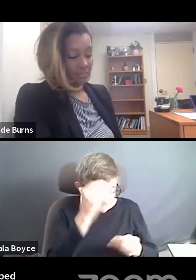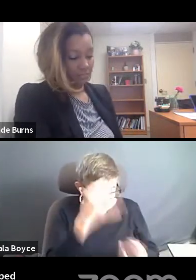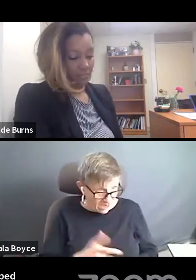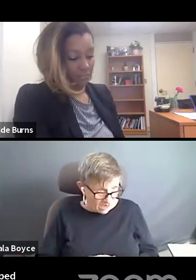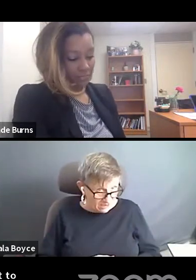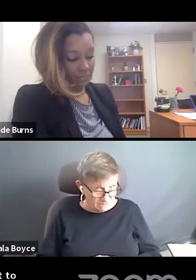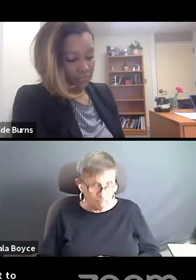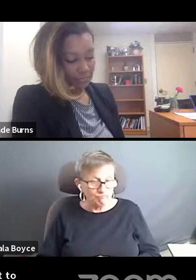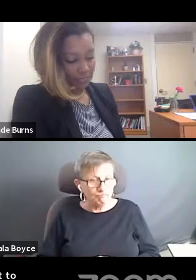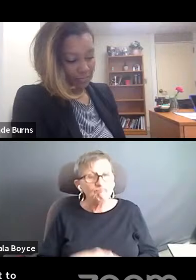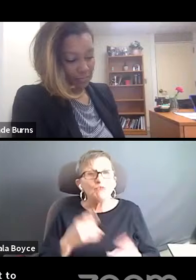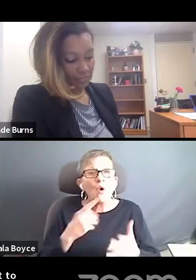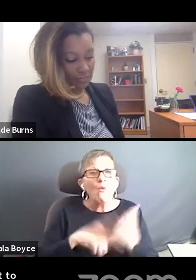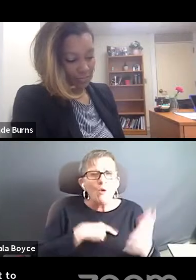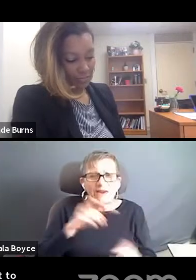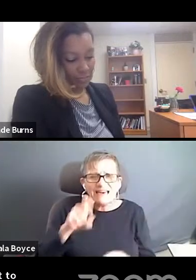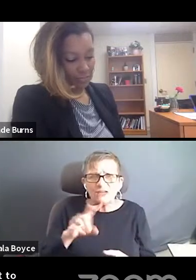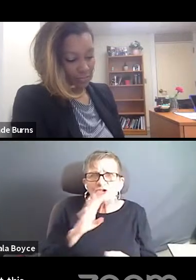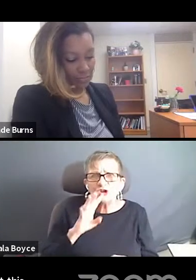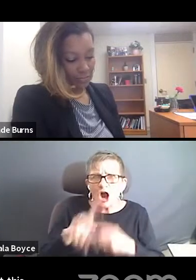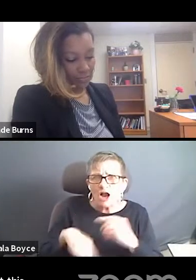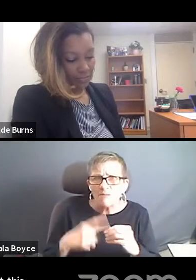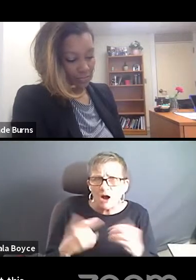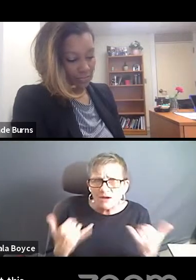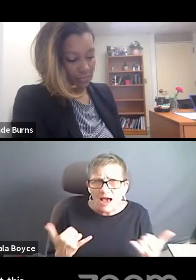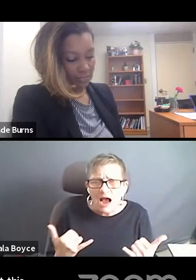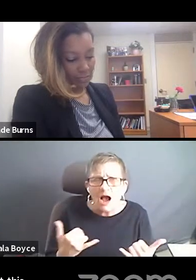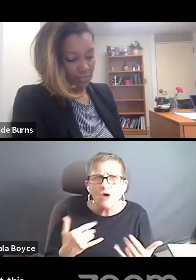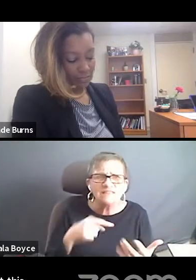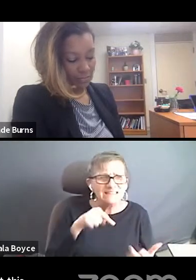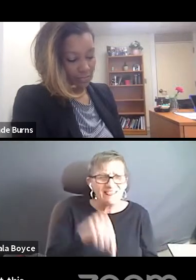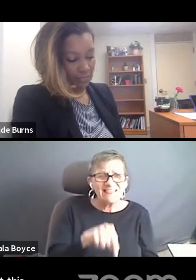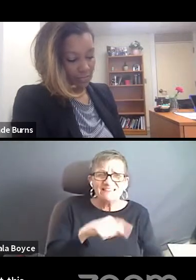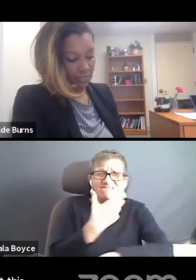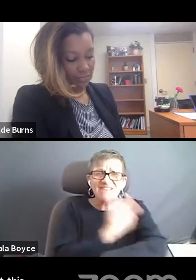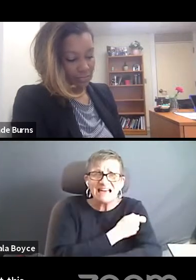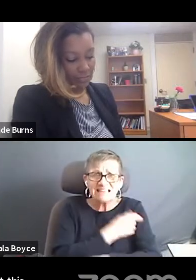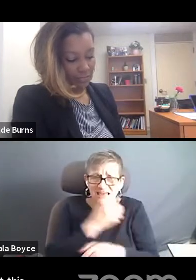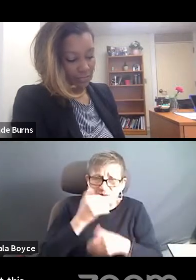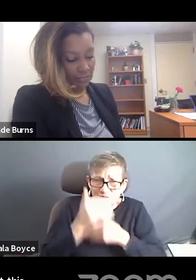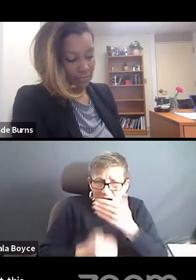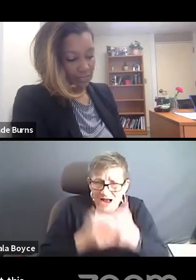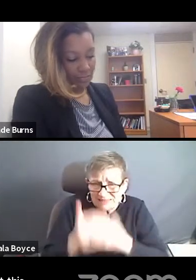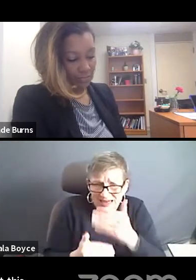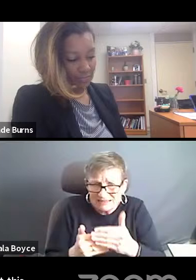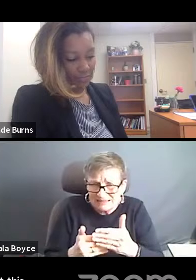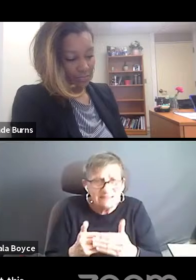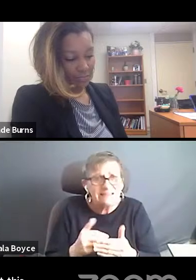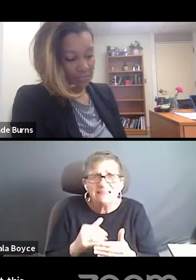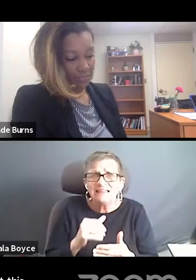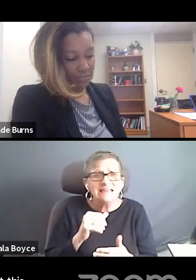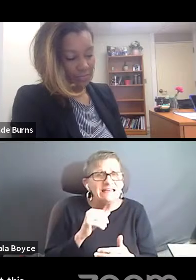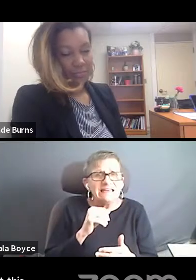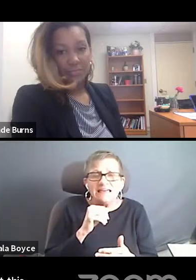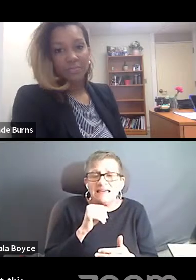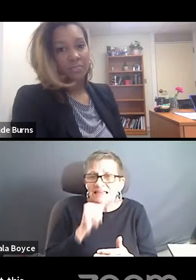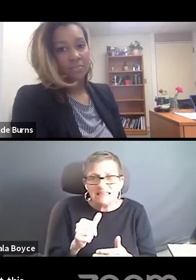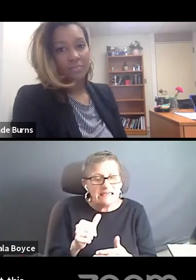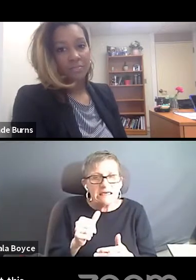so I think that what we need to talk about, however, is that this vaccine process did not skip any